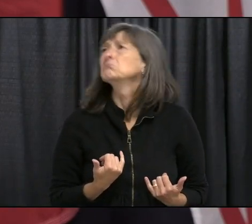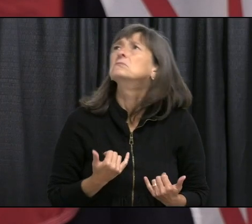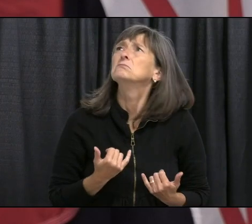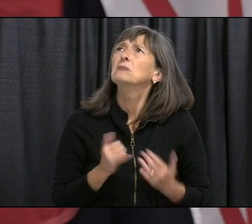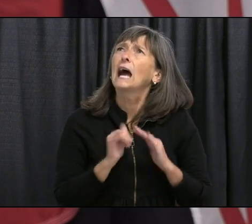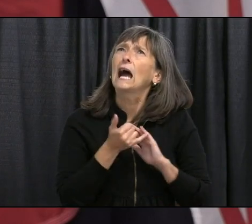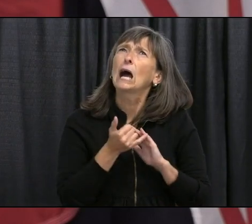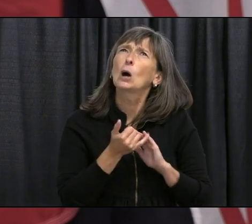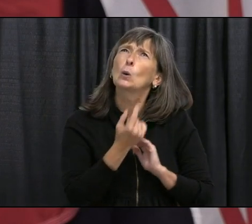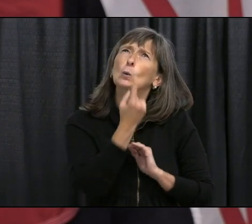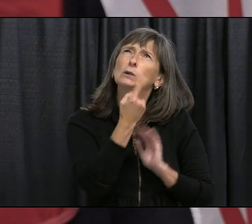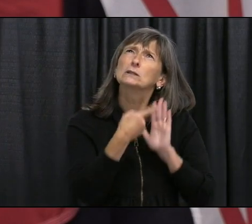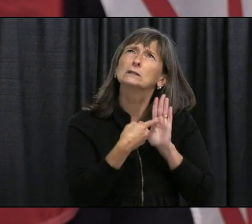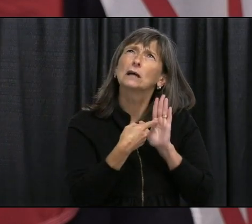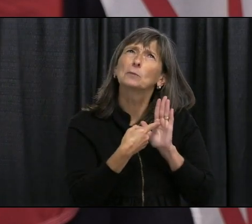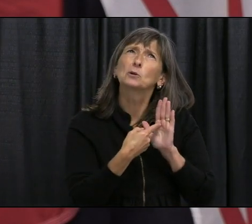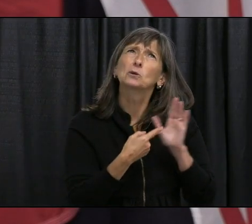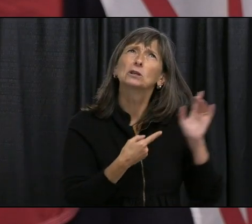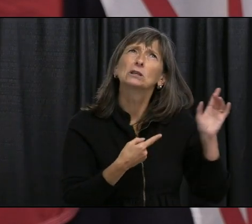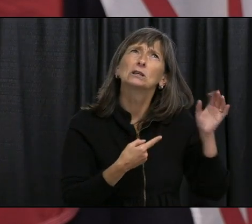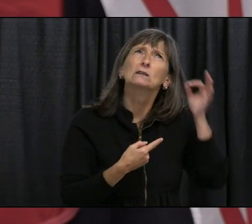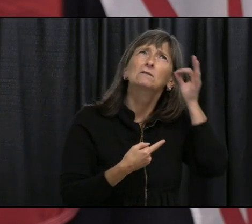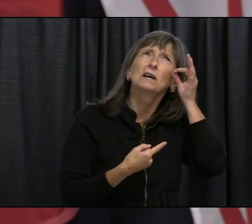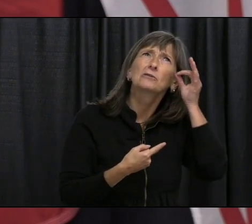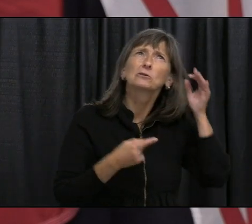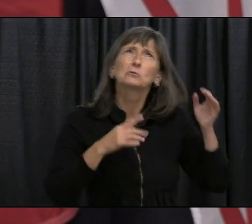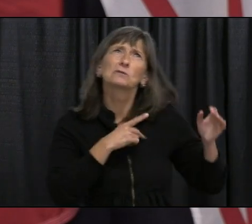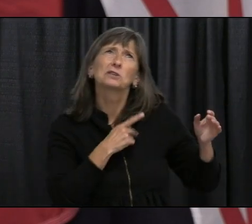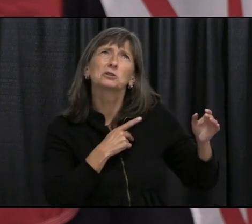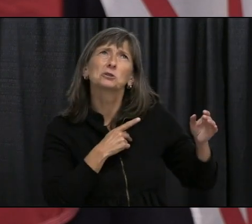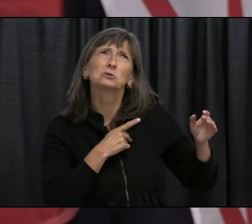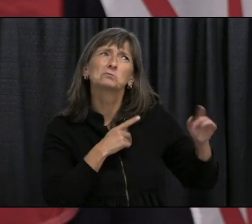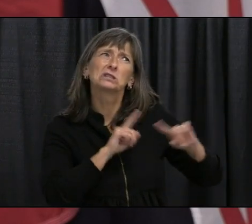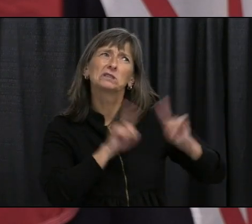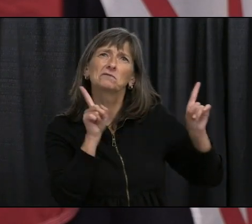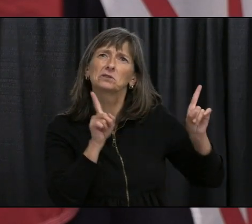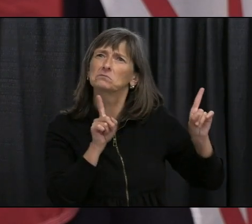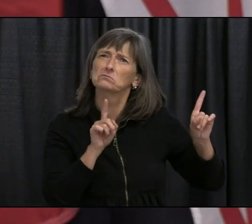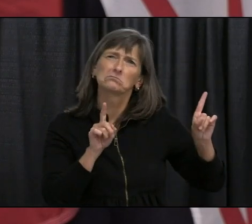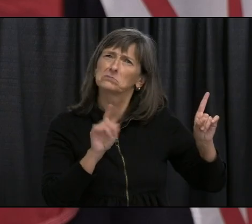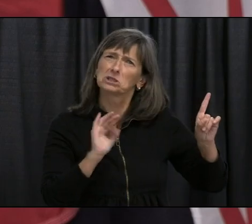immediately think of one where we're terribly offside with the feds.